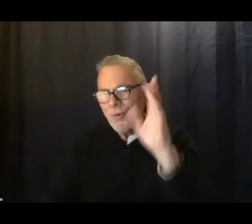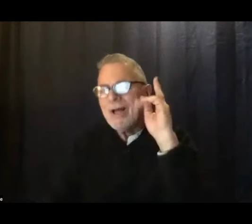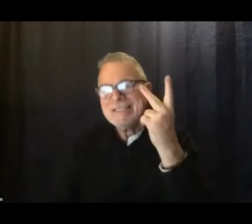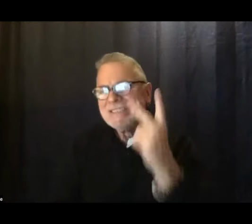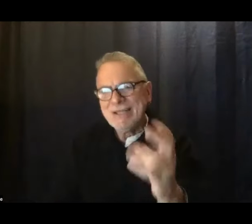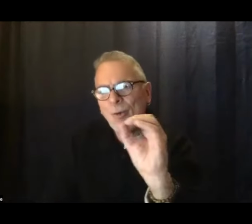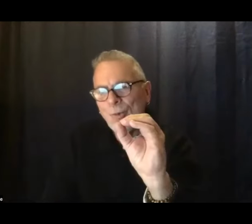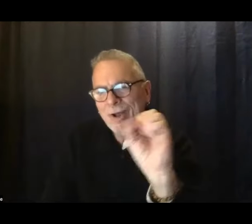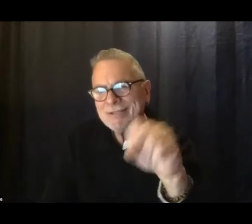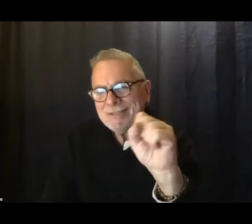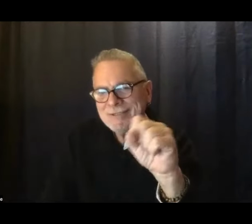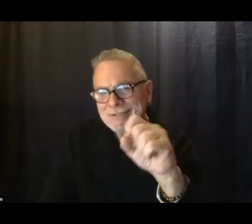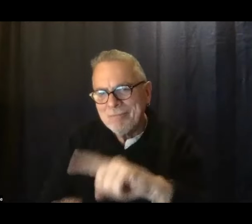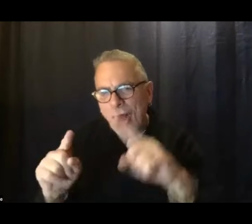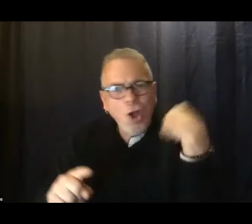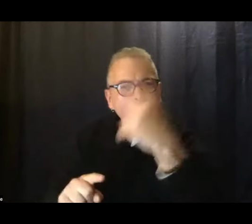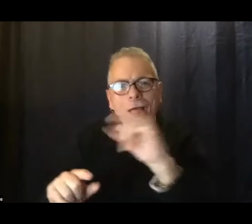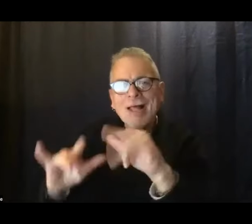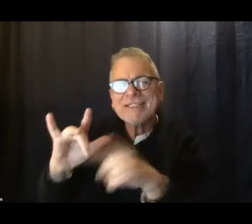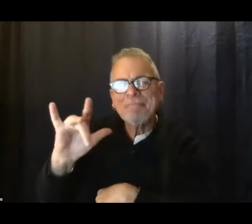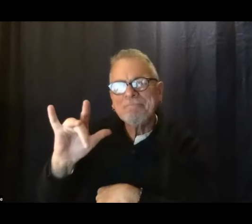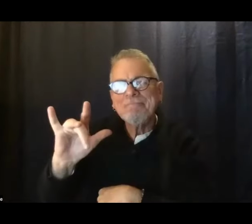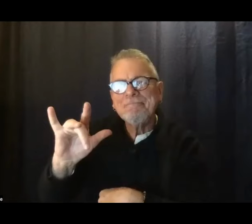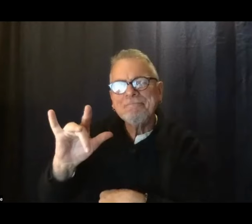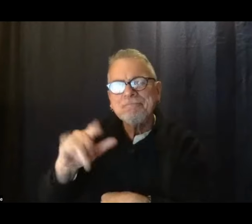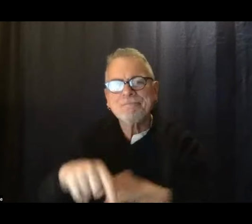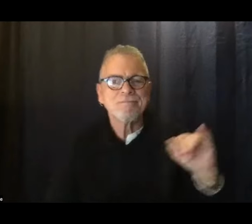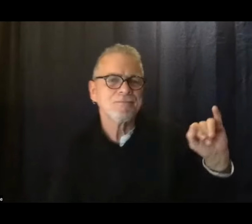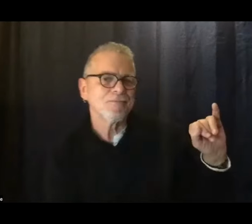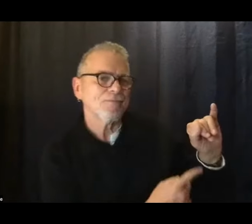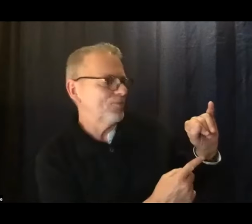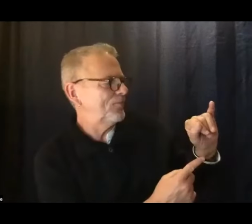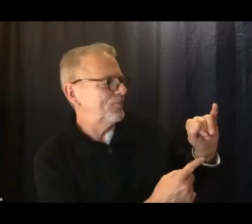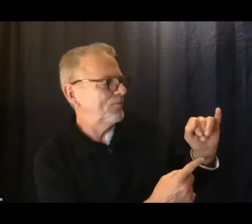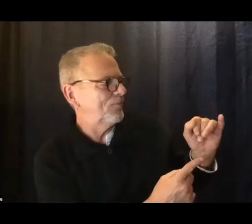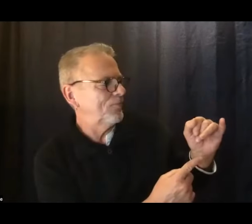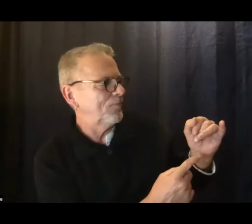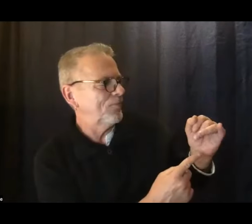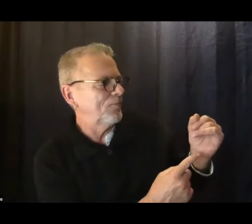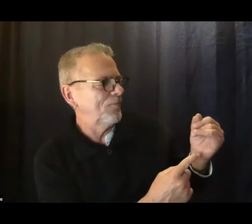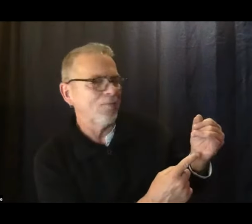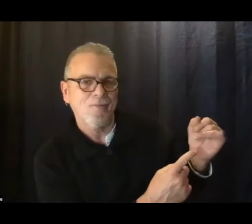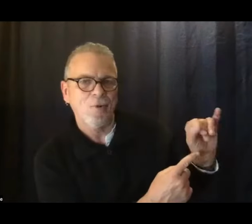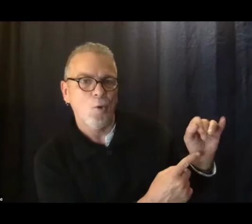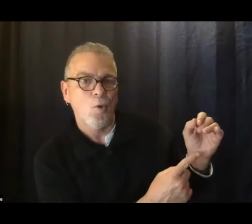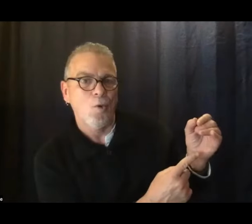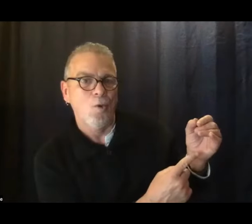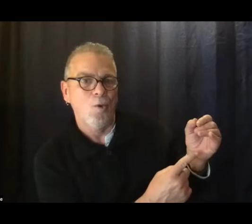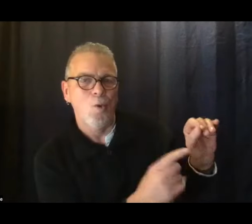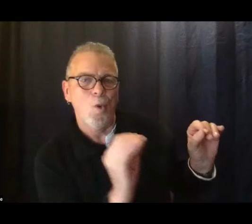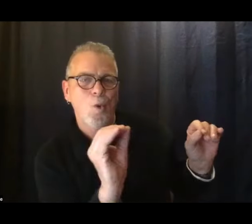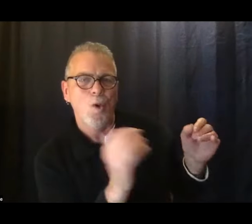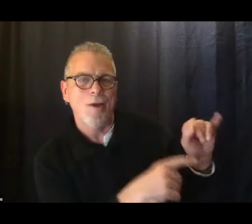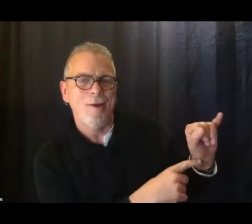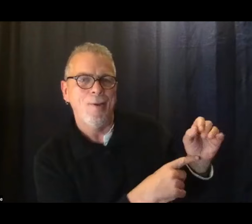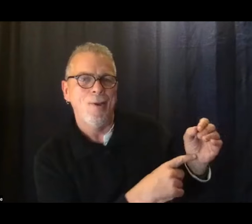But if you slow the movement down, you will see the O, right? It just looks like it's skipped down. So J, and